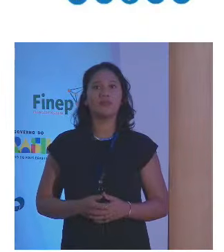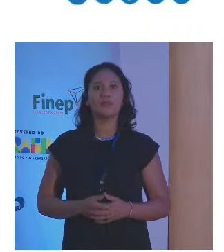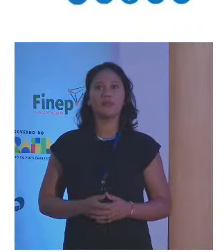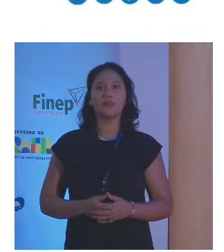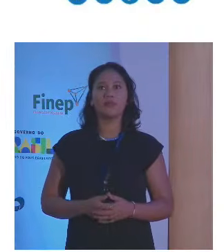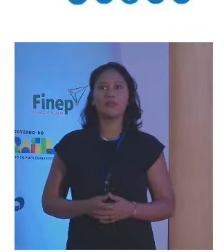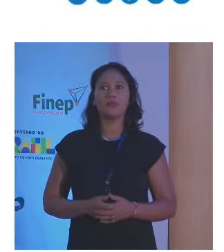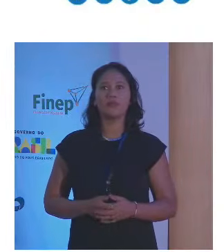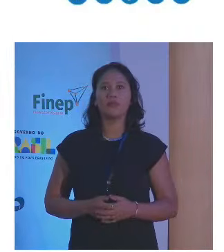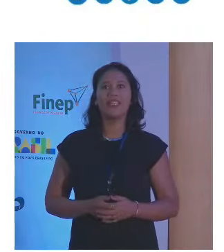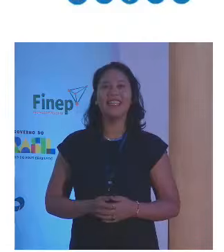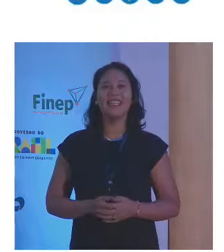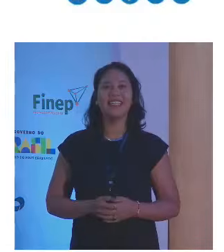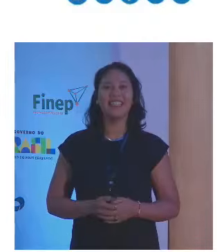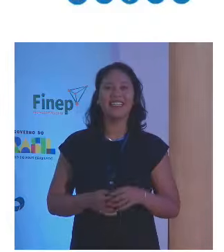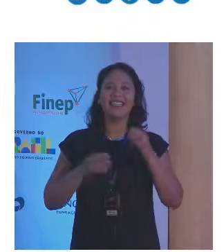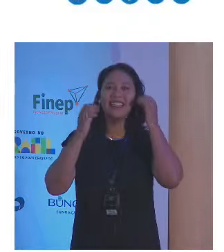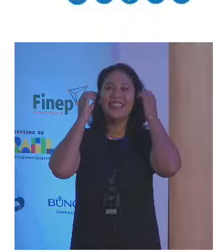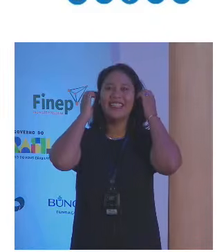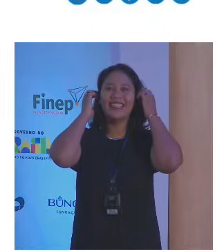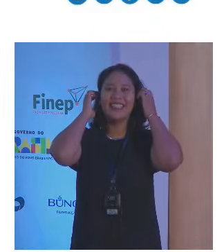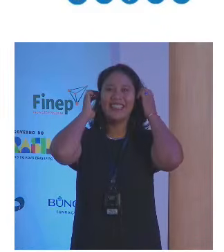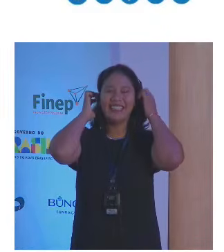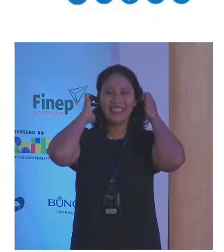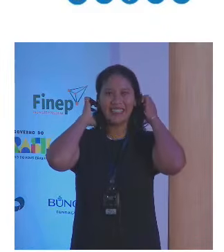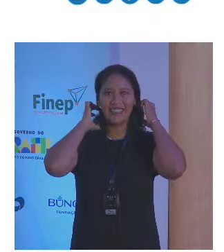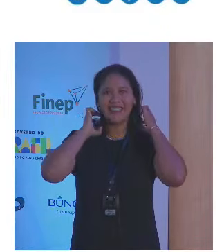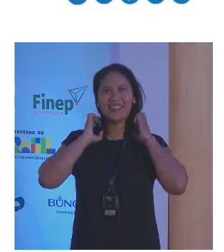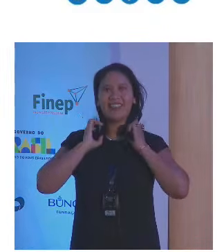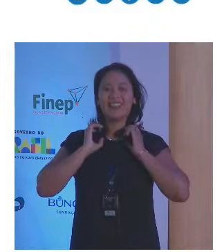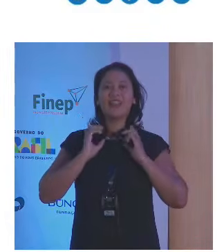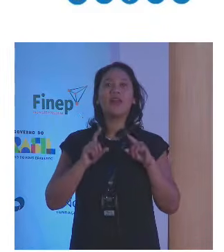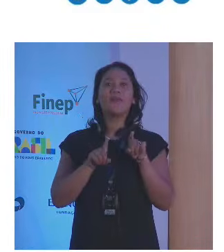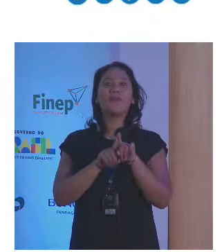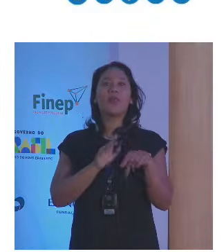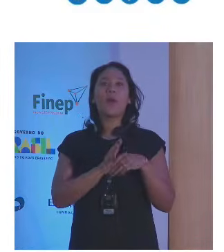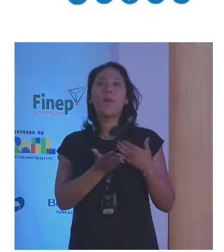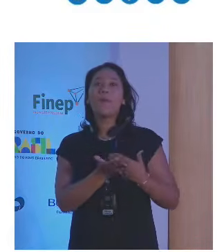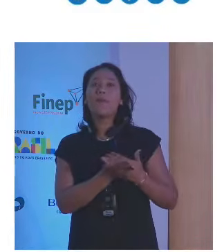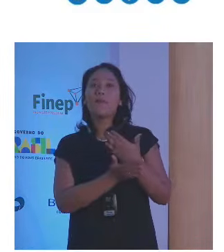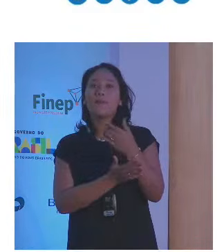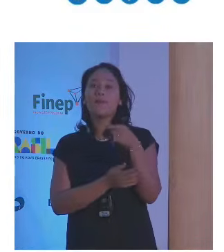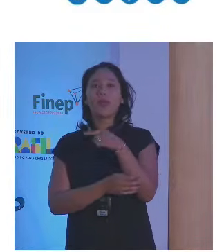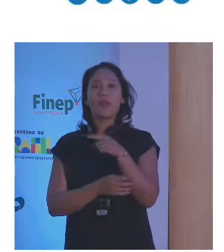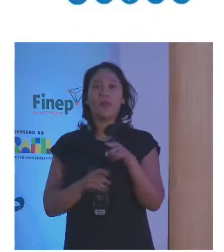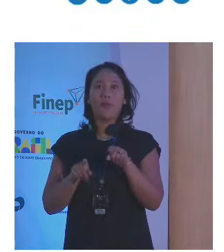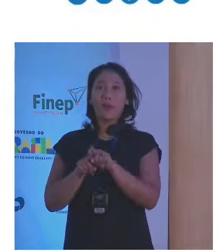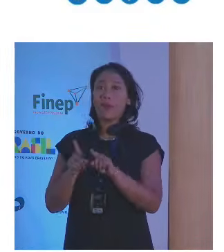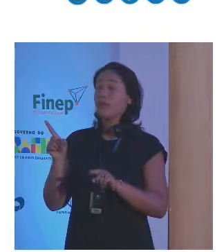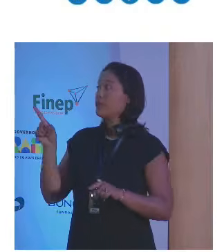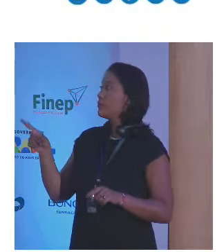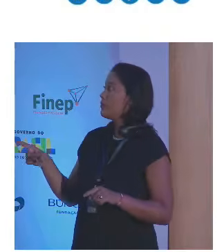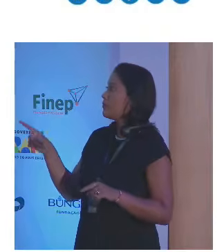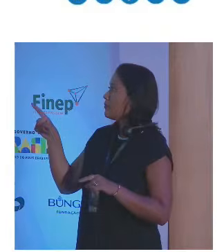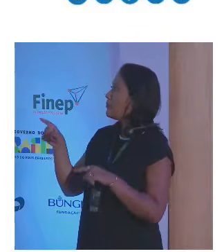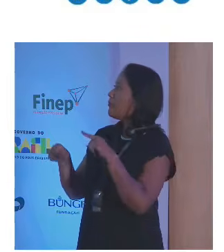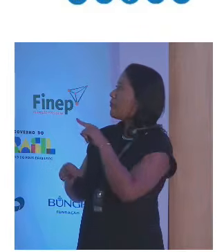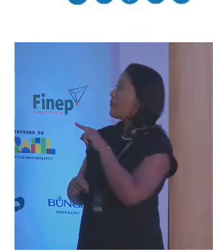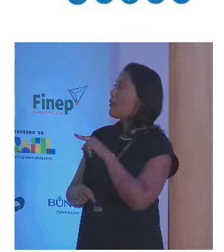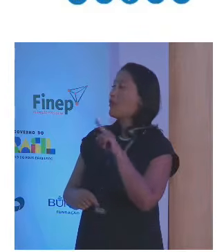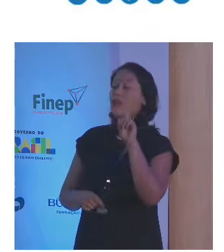sea level change from 20,000 years ago to the beginning of Holocene. That rate